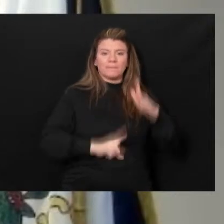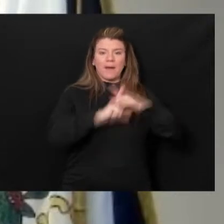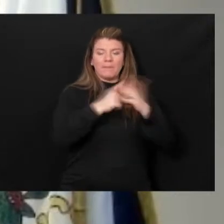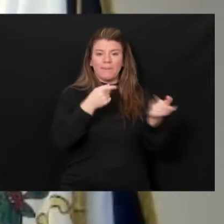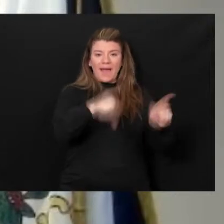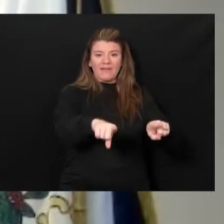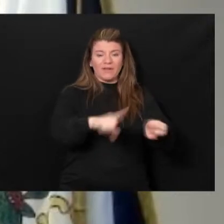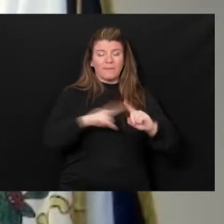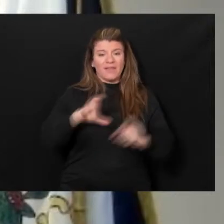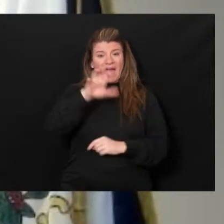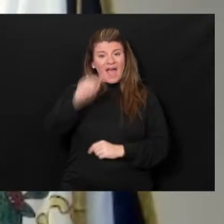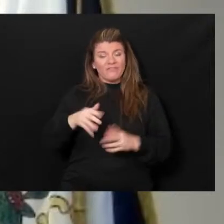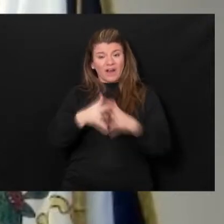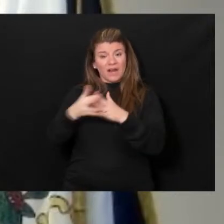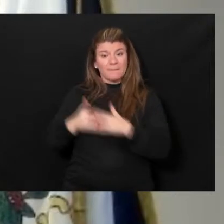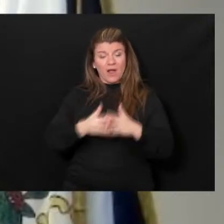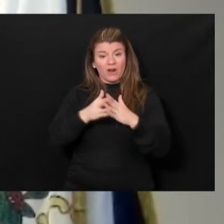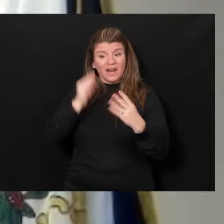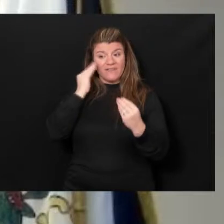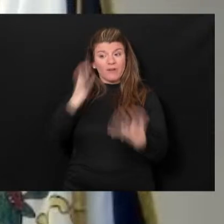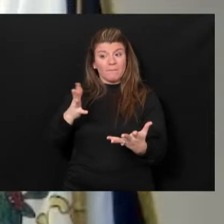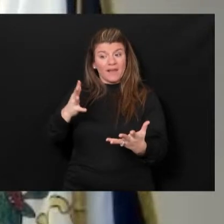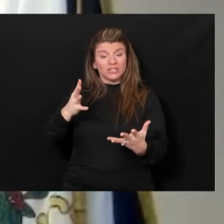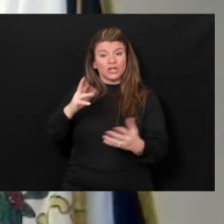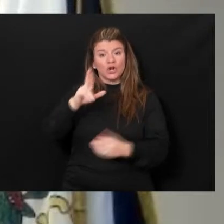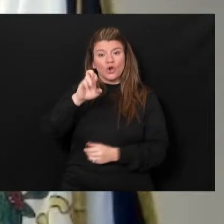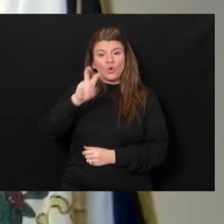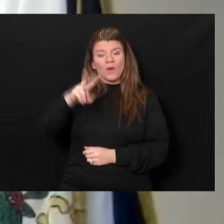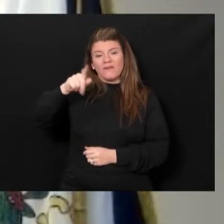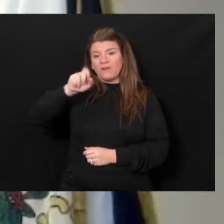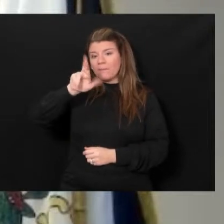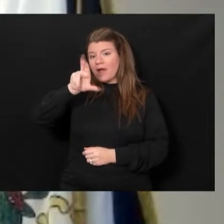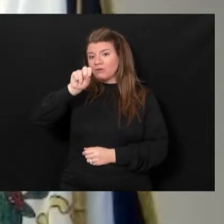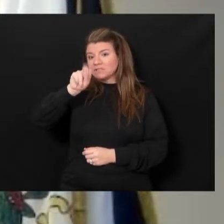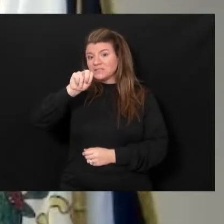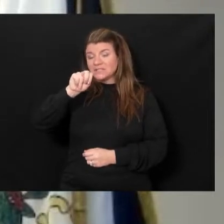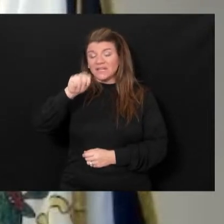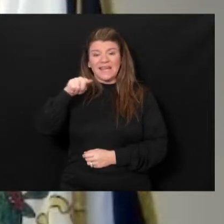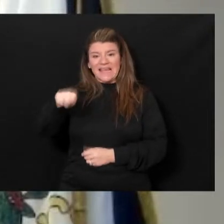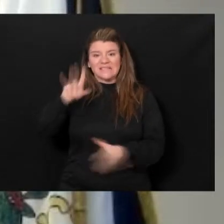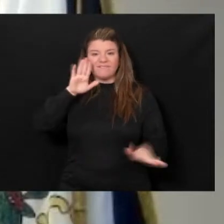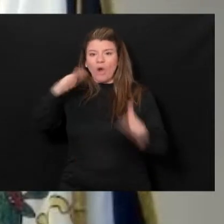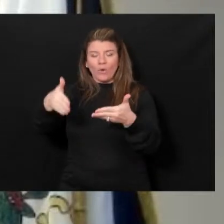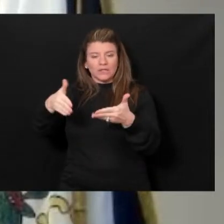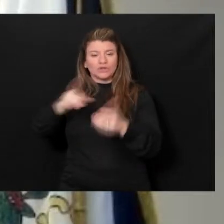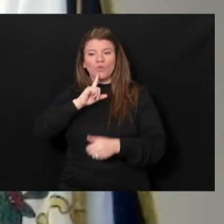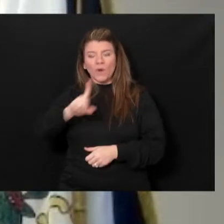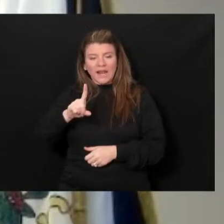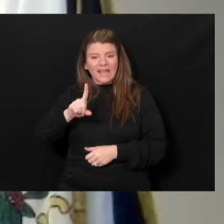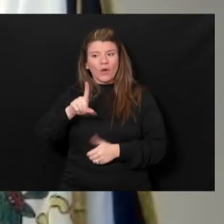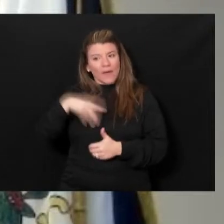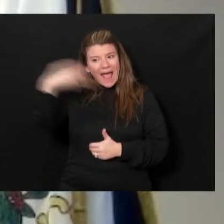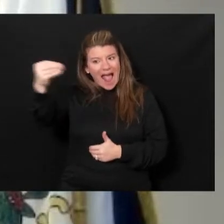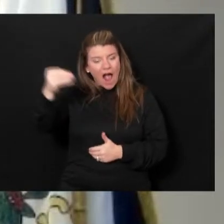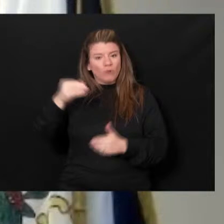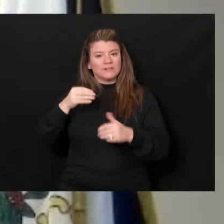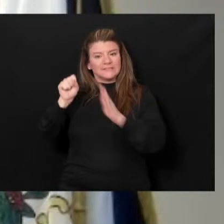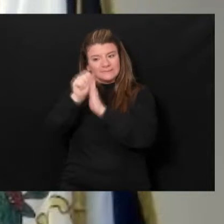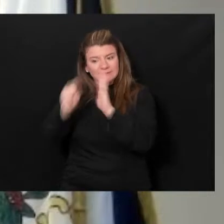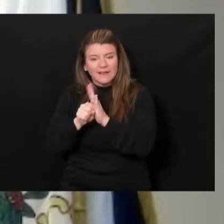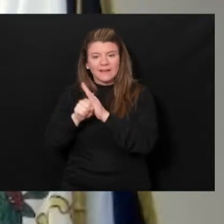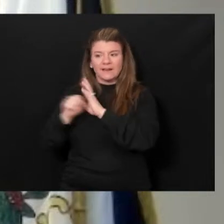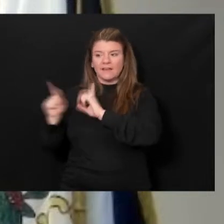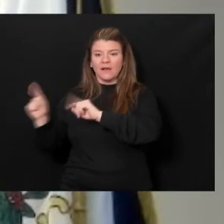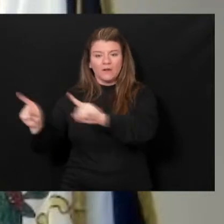American population, and Reverend Patterson is really focused on getting out throughout the state and getting